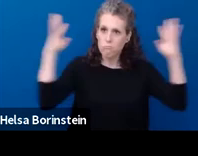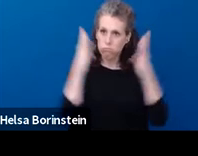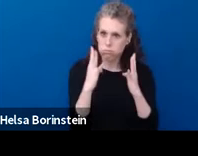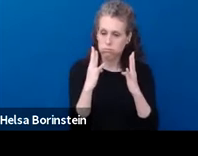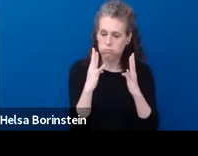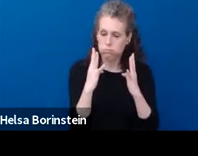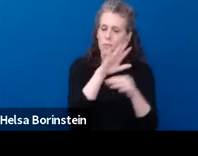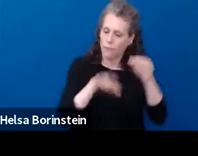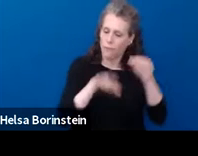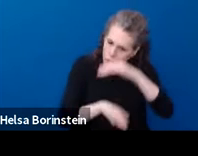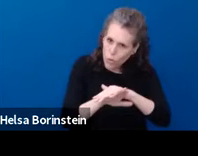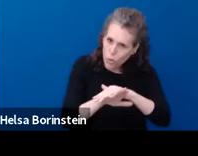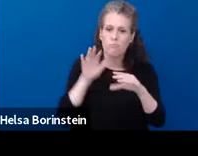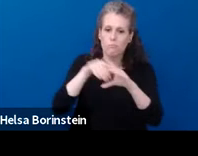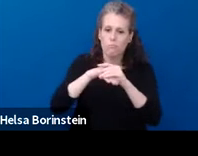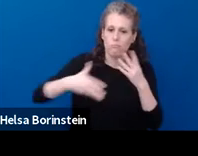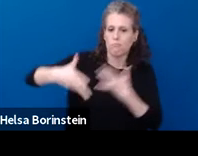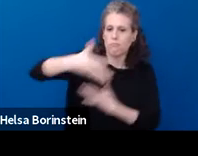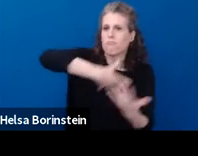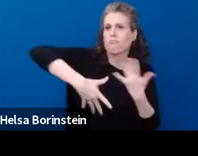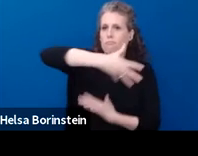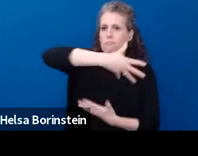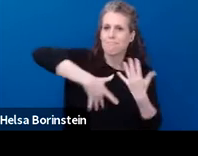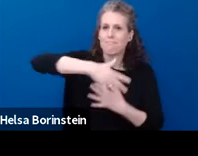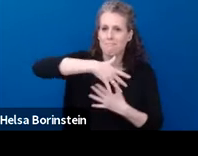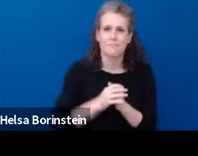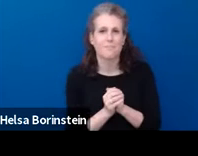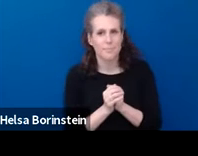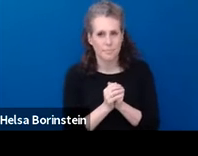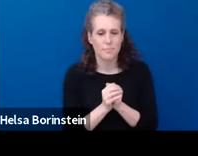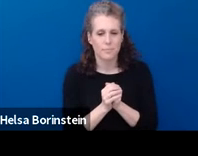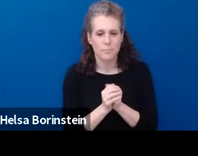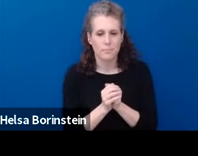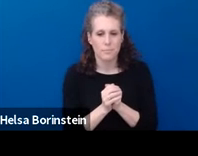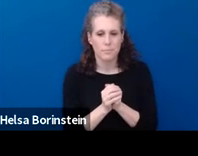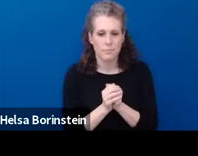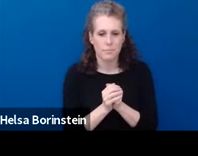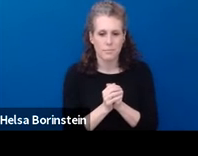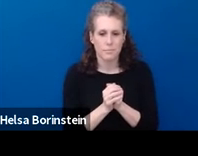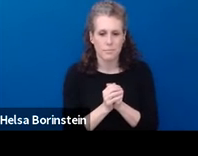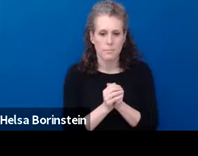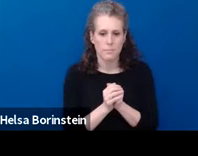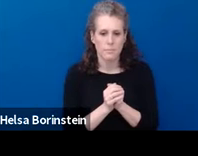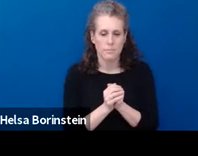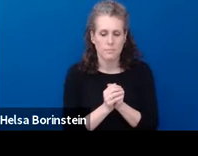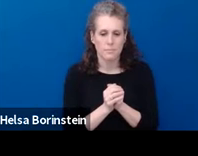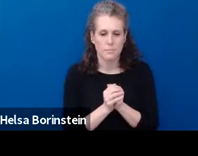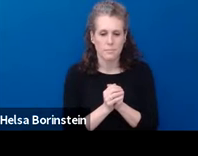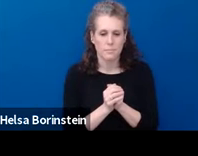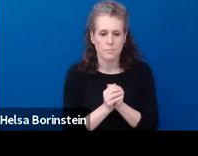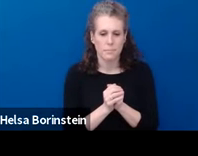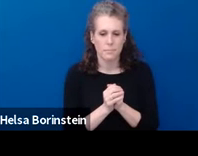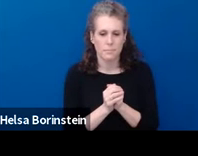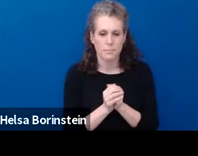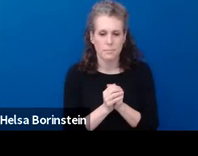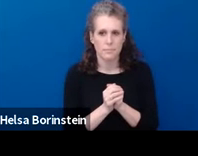fully participate in the functioning of society and their own communities. And why we